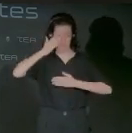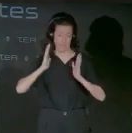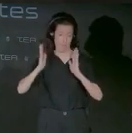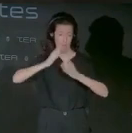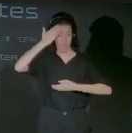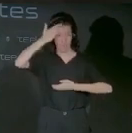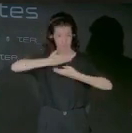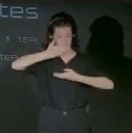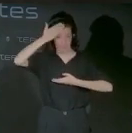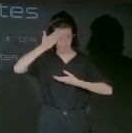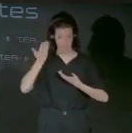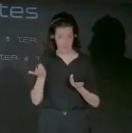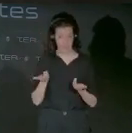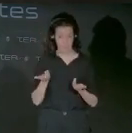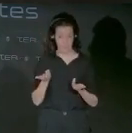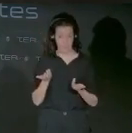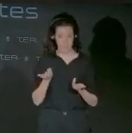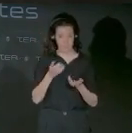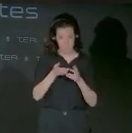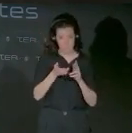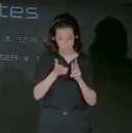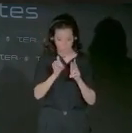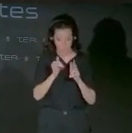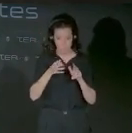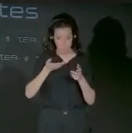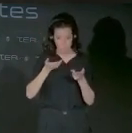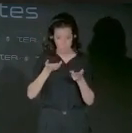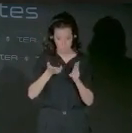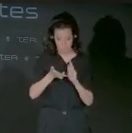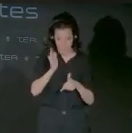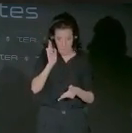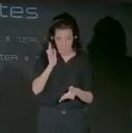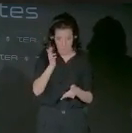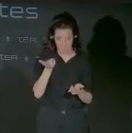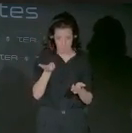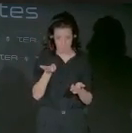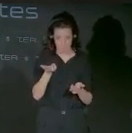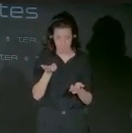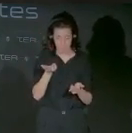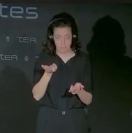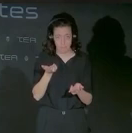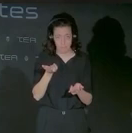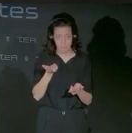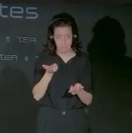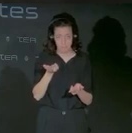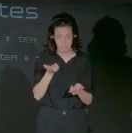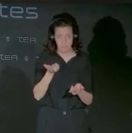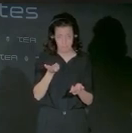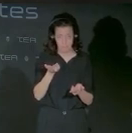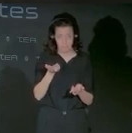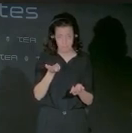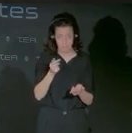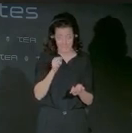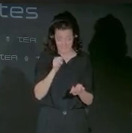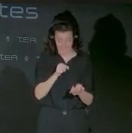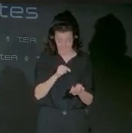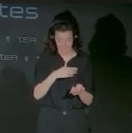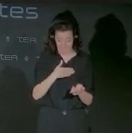machine gun because they didn't have them, then you can't do that kind of thing. And so all these rules which are